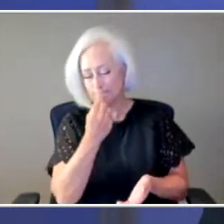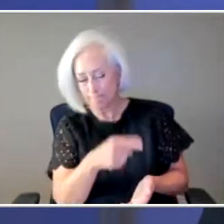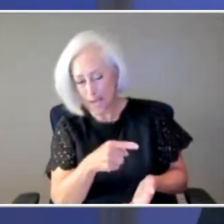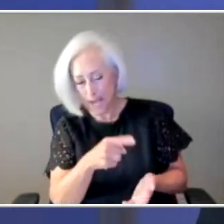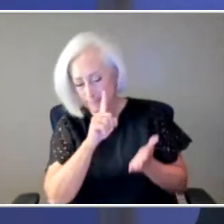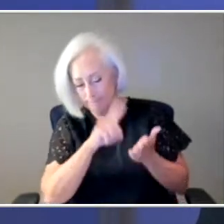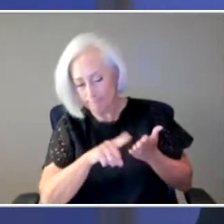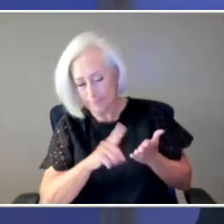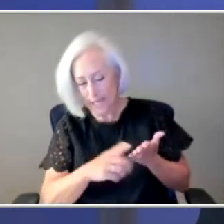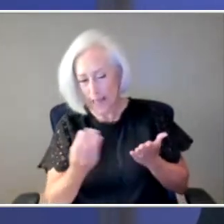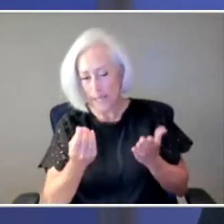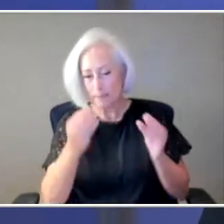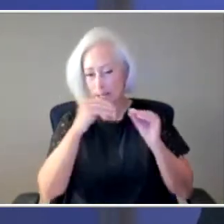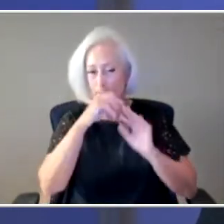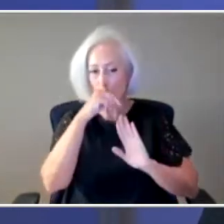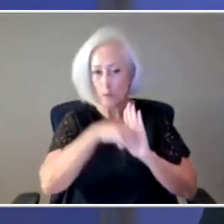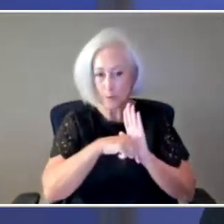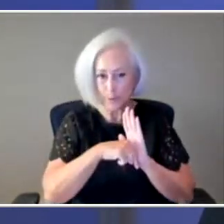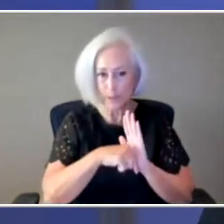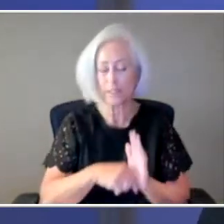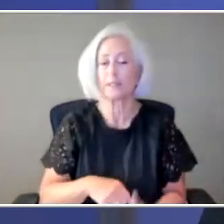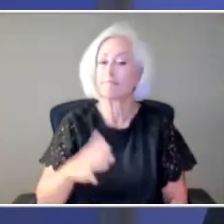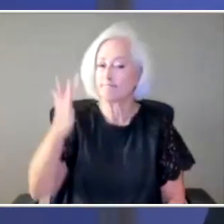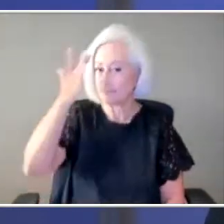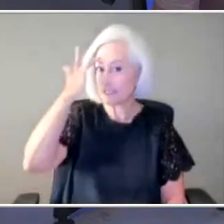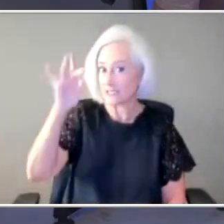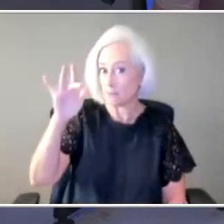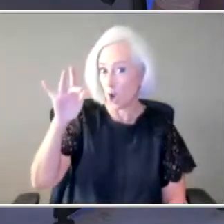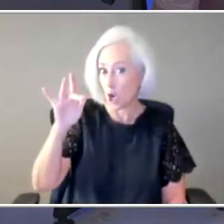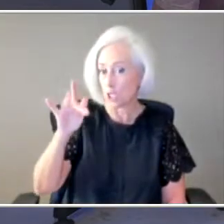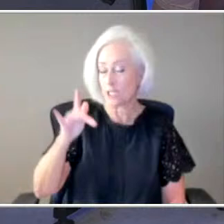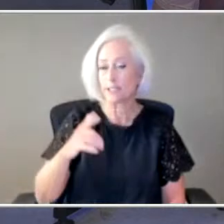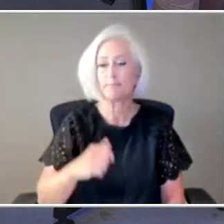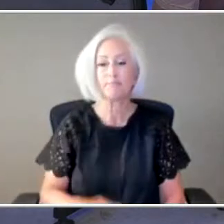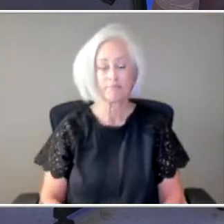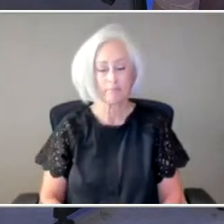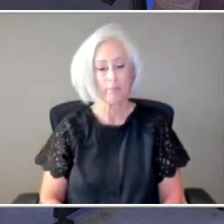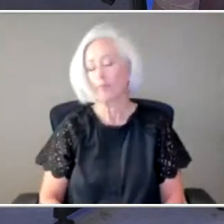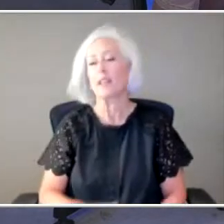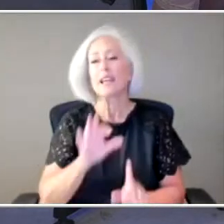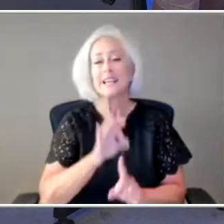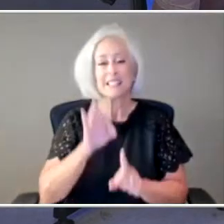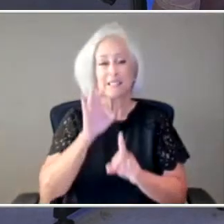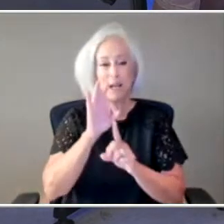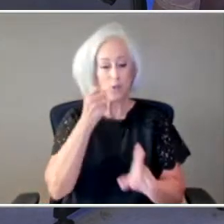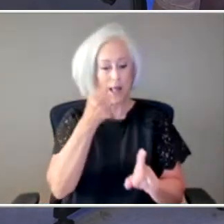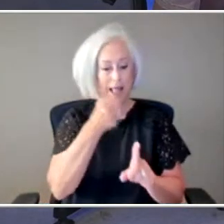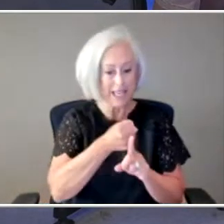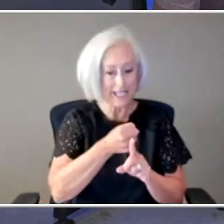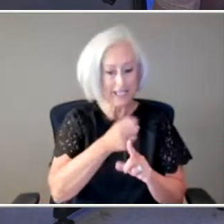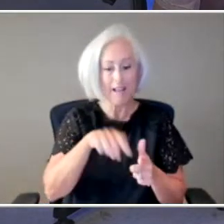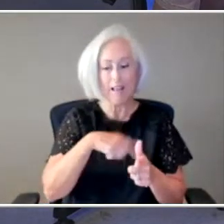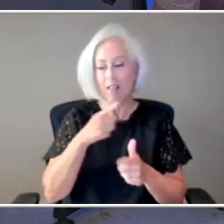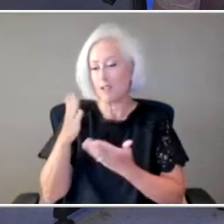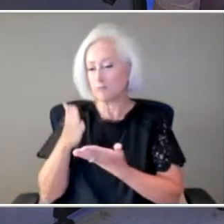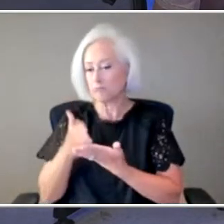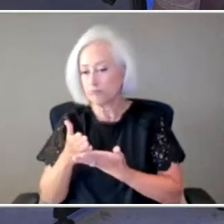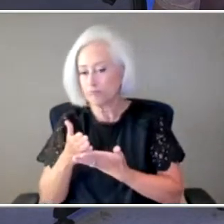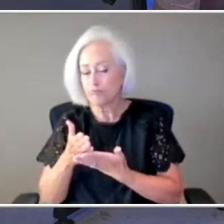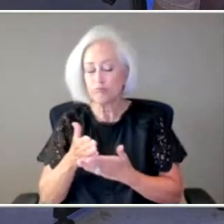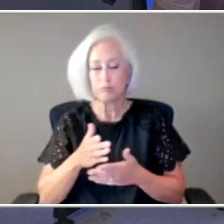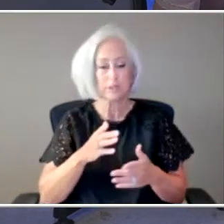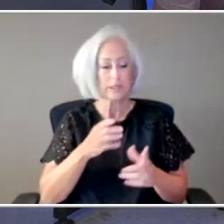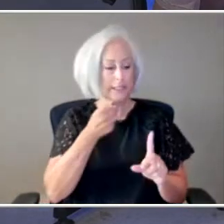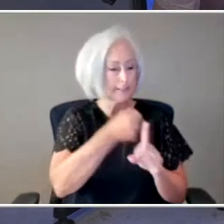check this out. Very smart. It's not right. Something's not right. Well, especially since it was coming and going, and it's easily, it comes and it goes, and you forget about it.